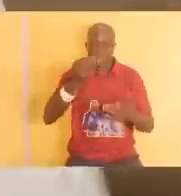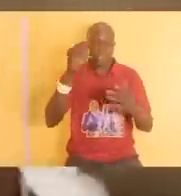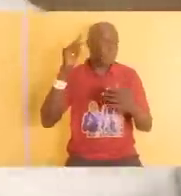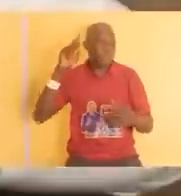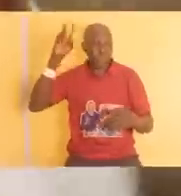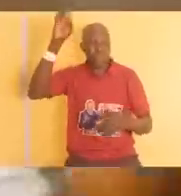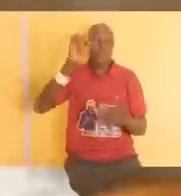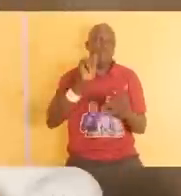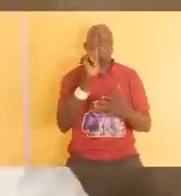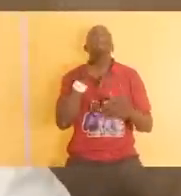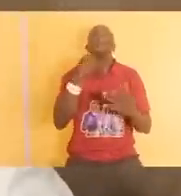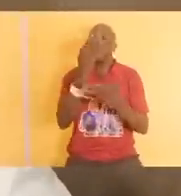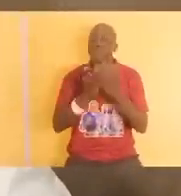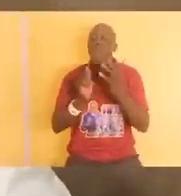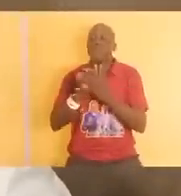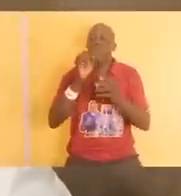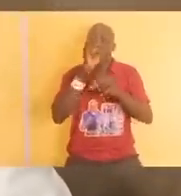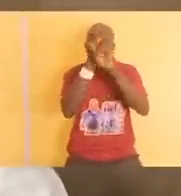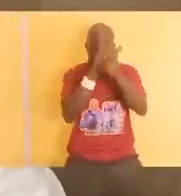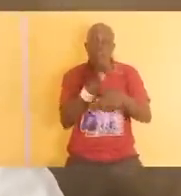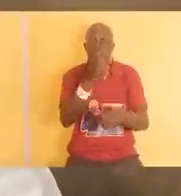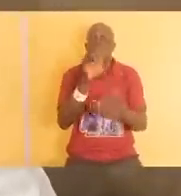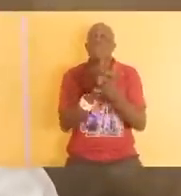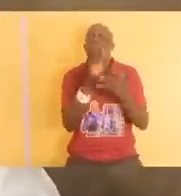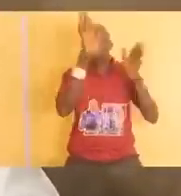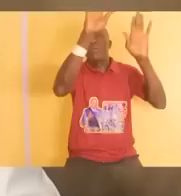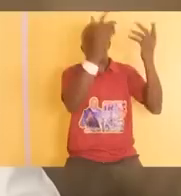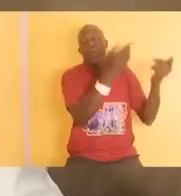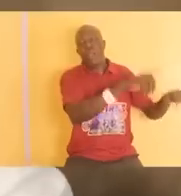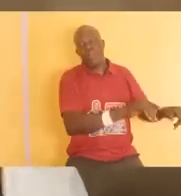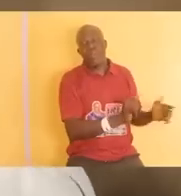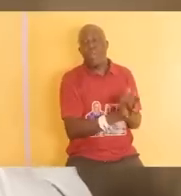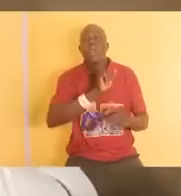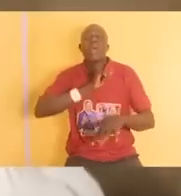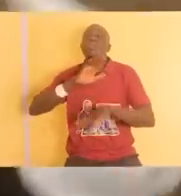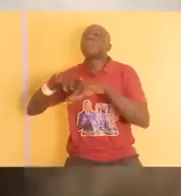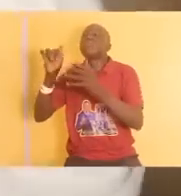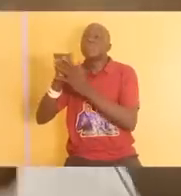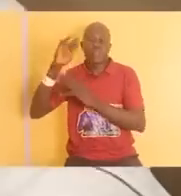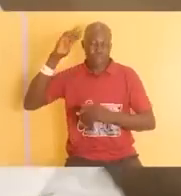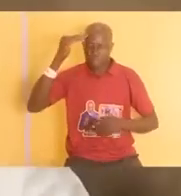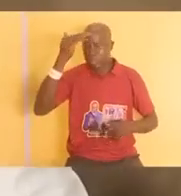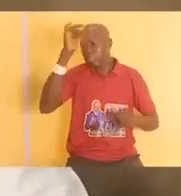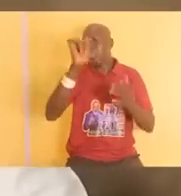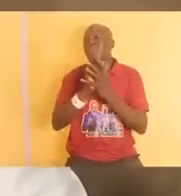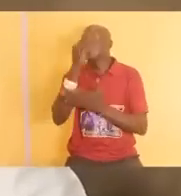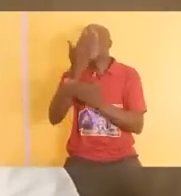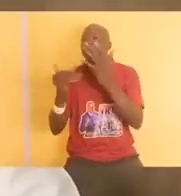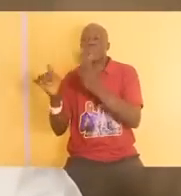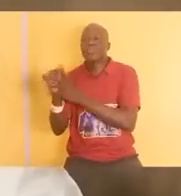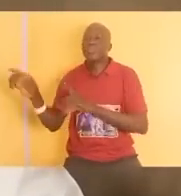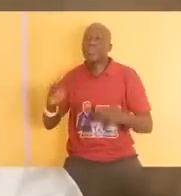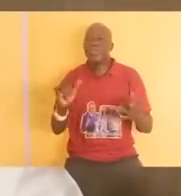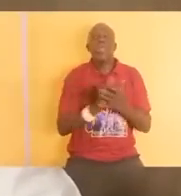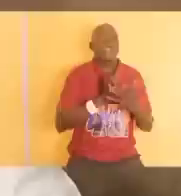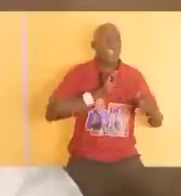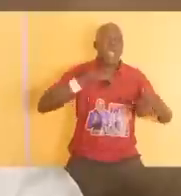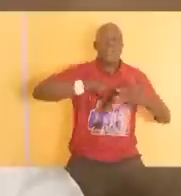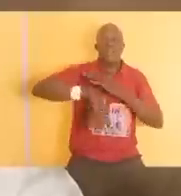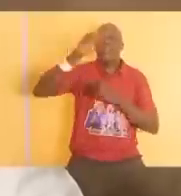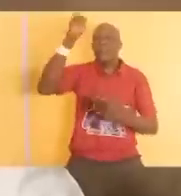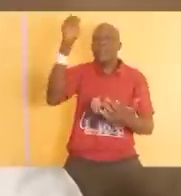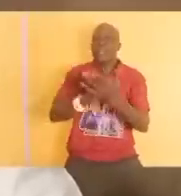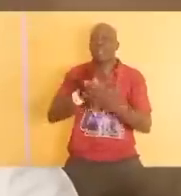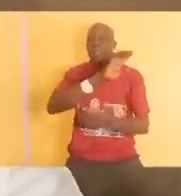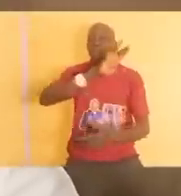radio station. He said somebody bless me. A miracle takes place. He now determined to do it.